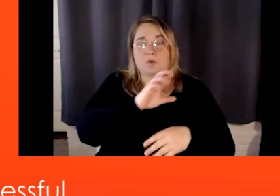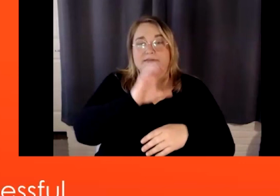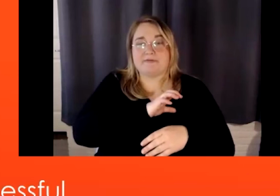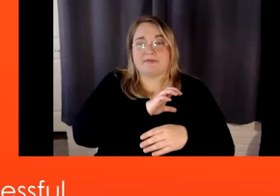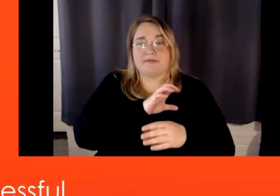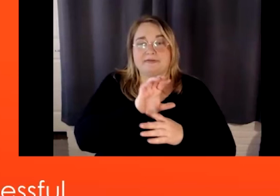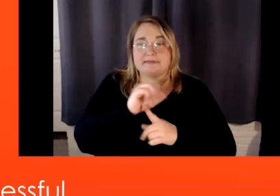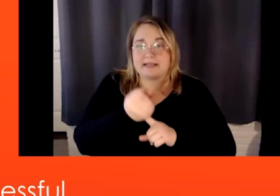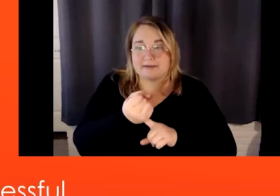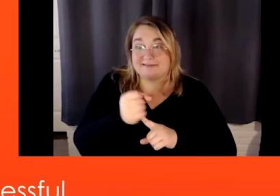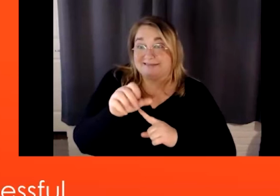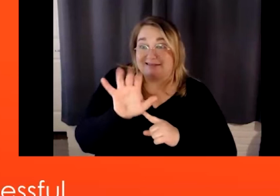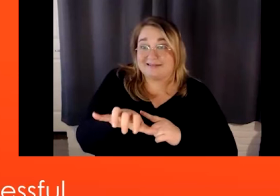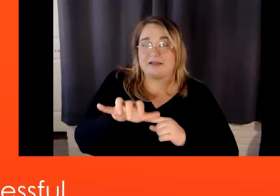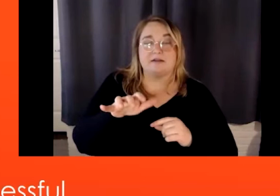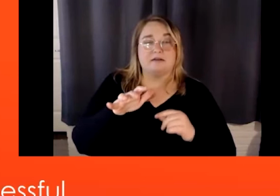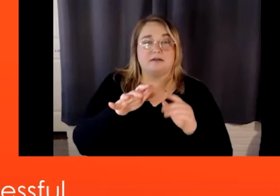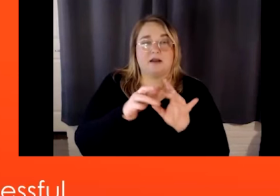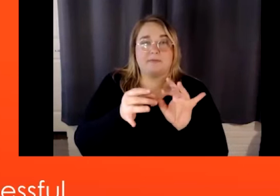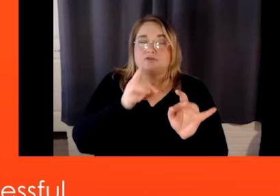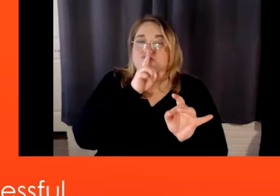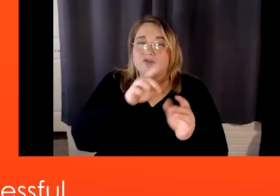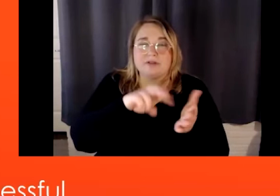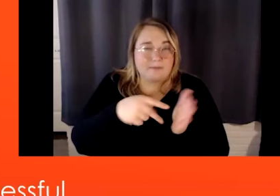there by Ms. Dodge is that